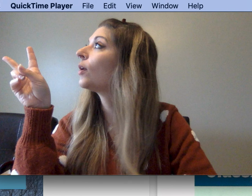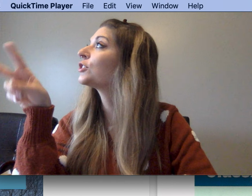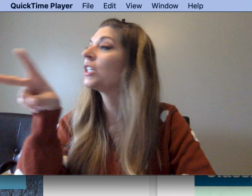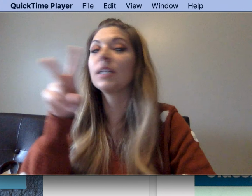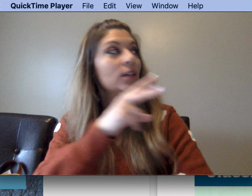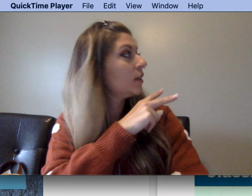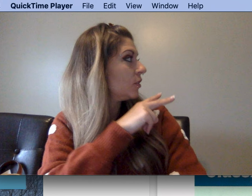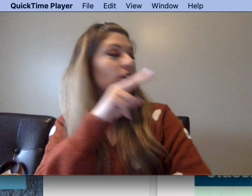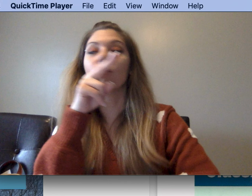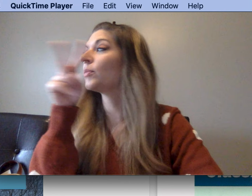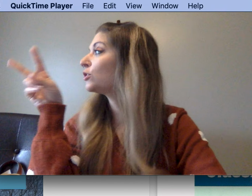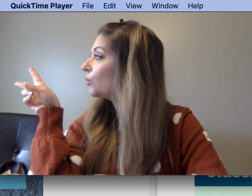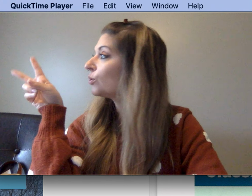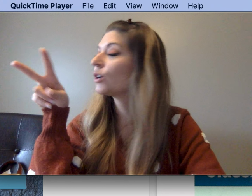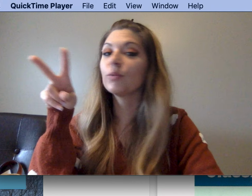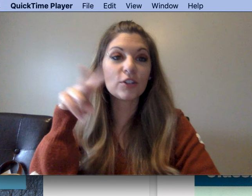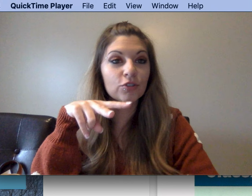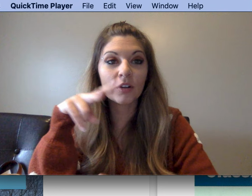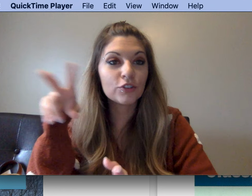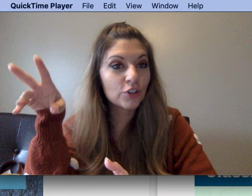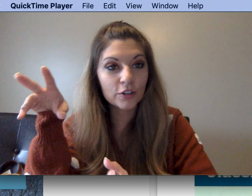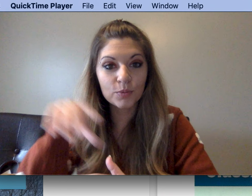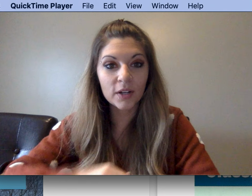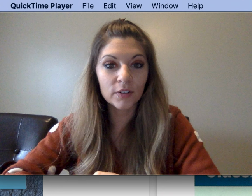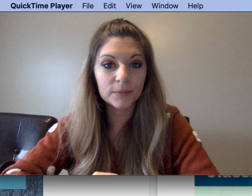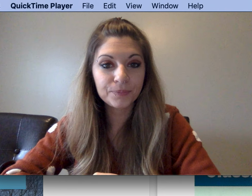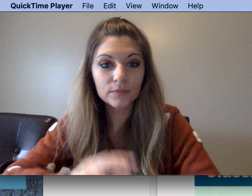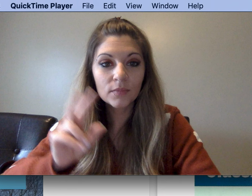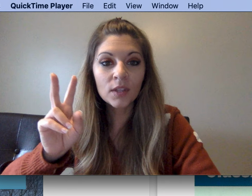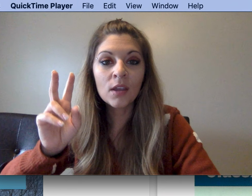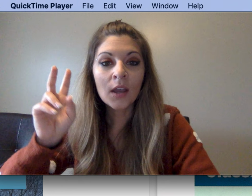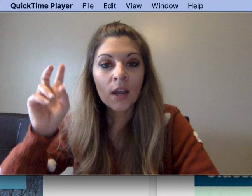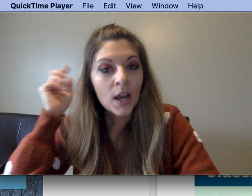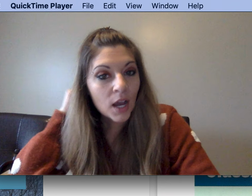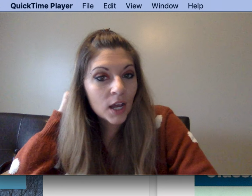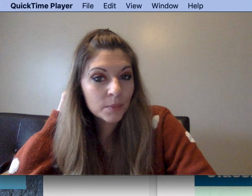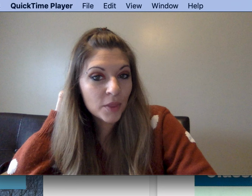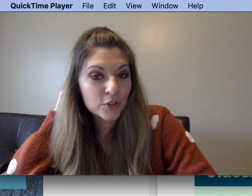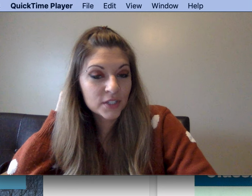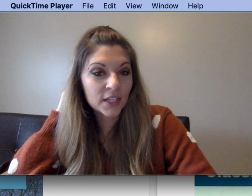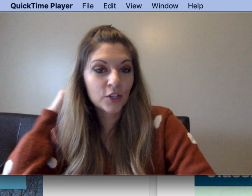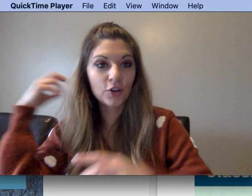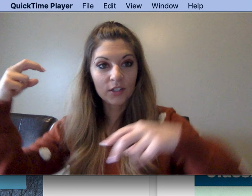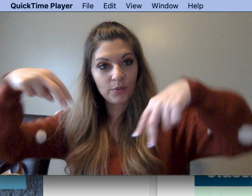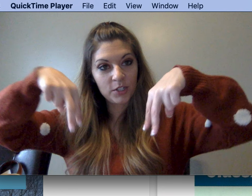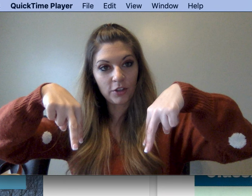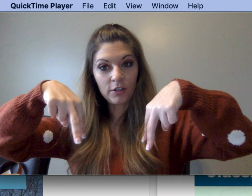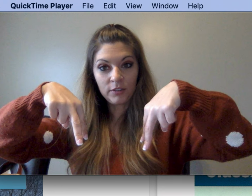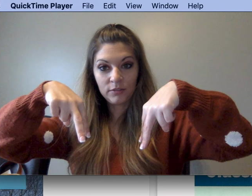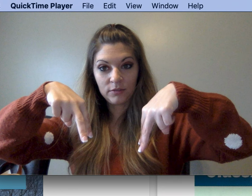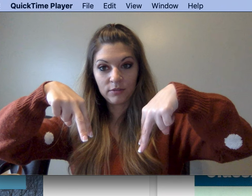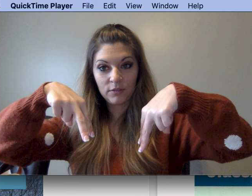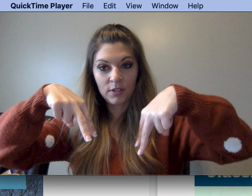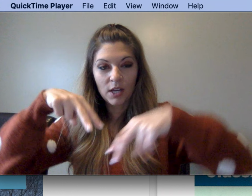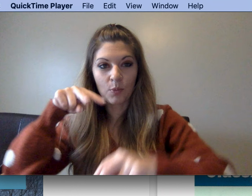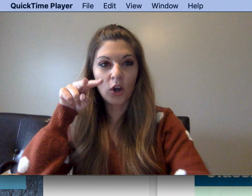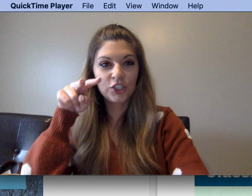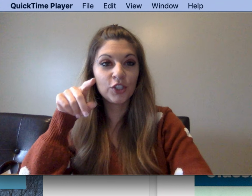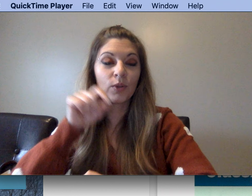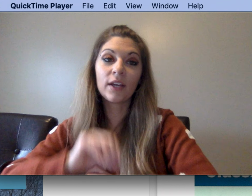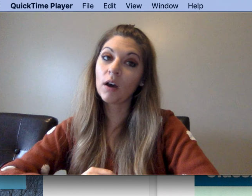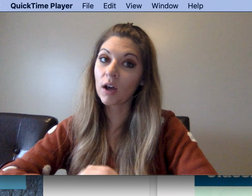people watching, looking over my shoulder, restaurants, church, whatever. They're standing across from each other.